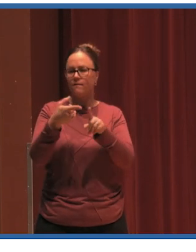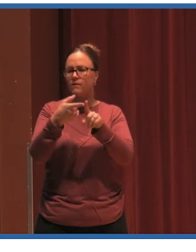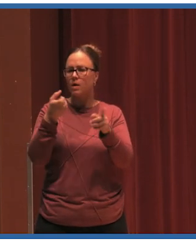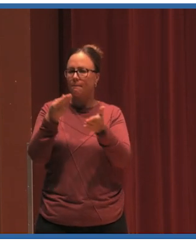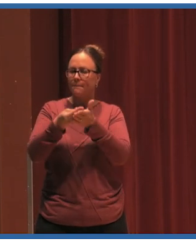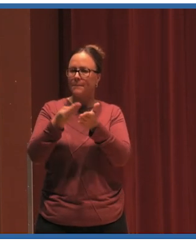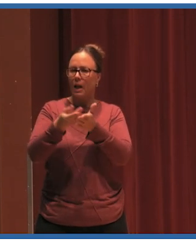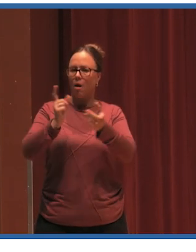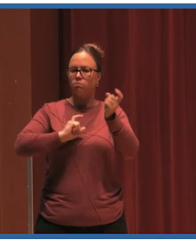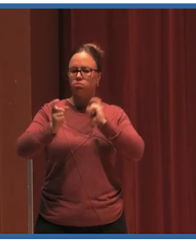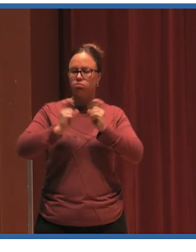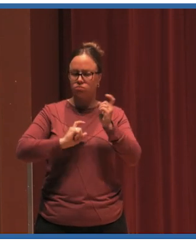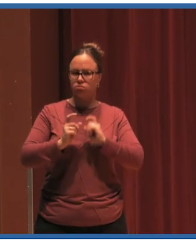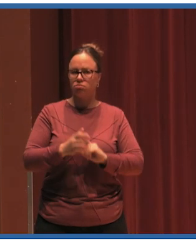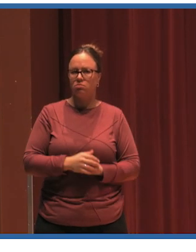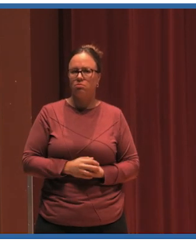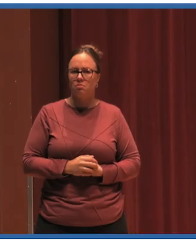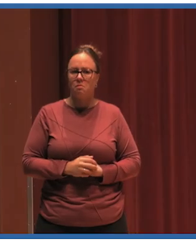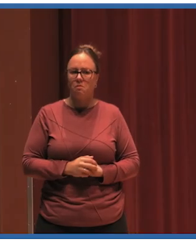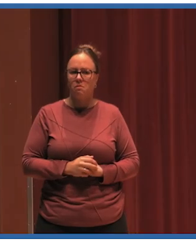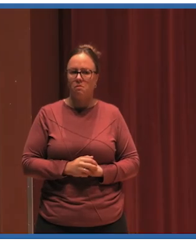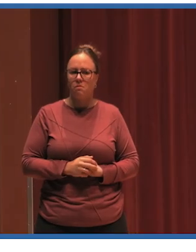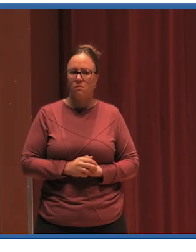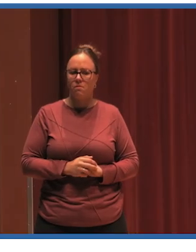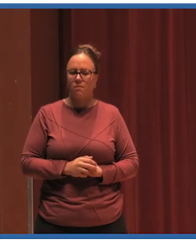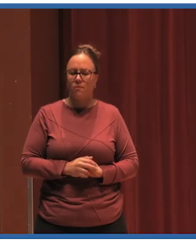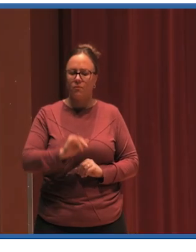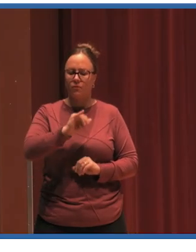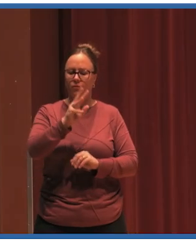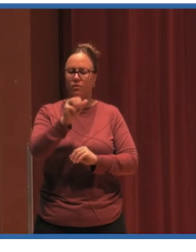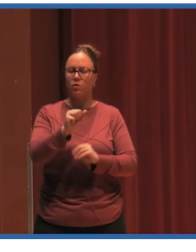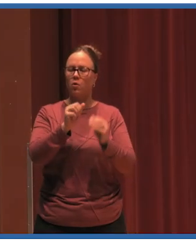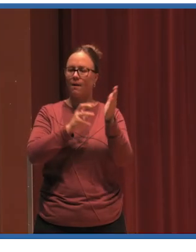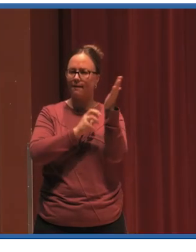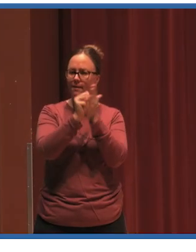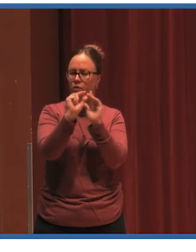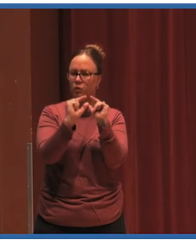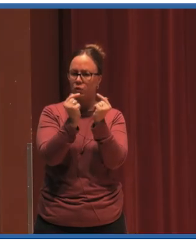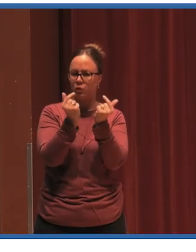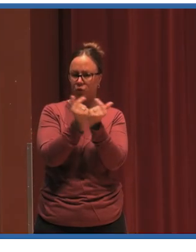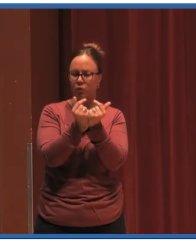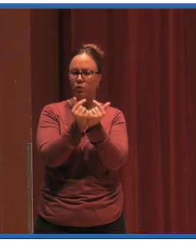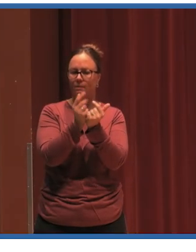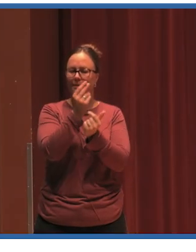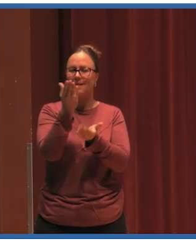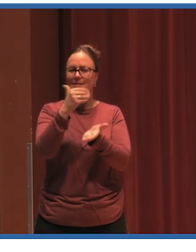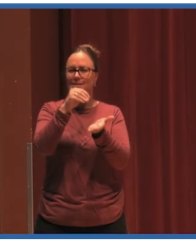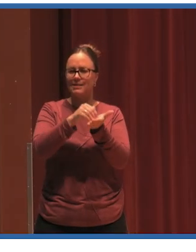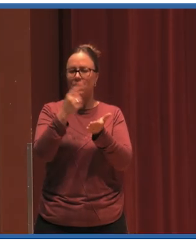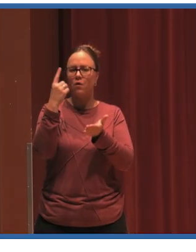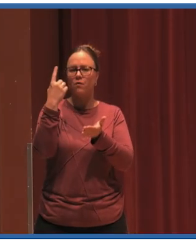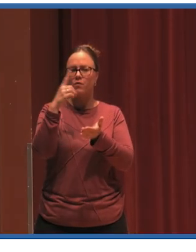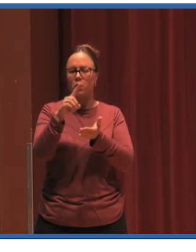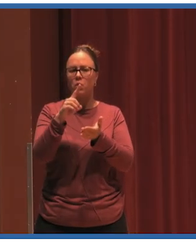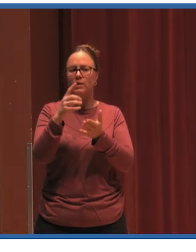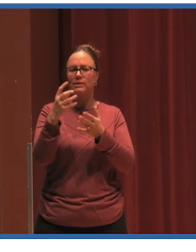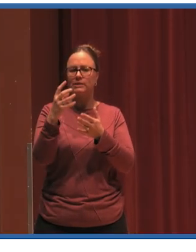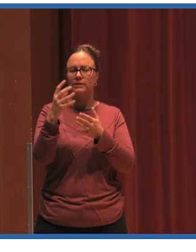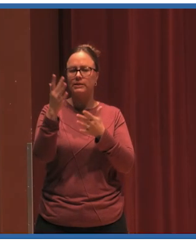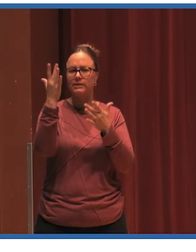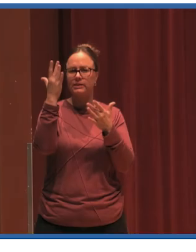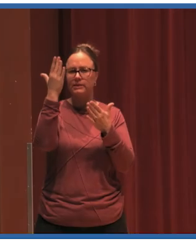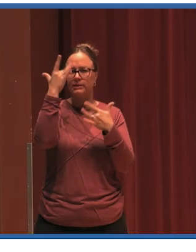received at the registry. The Iowa Cancer Consortium acknowledges the Centers for Disease Control and Prevention for its funding